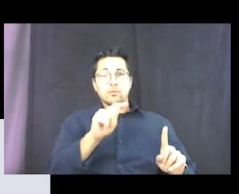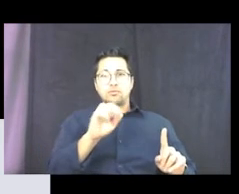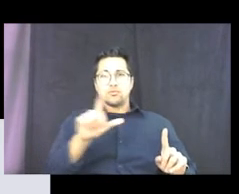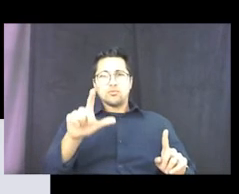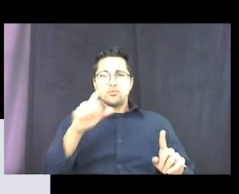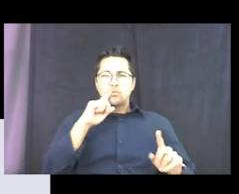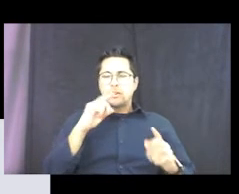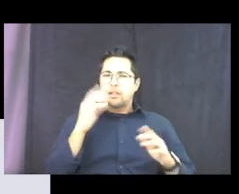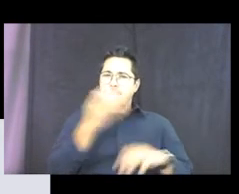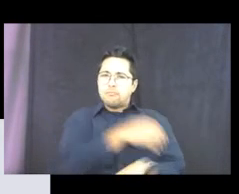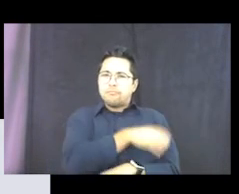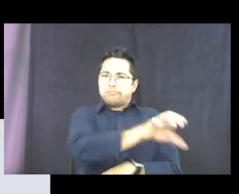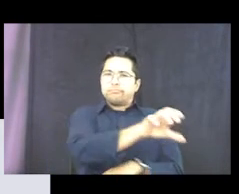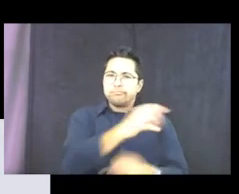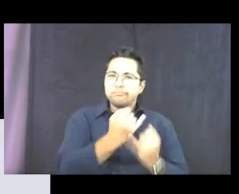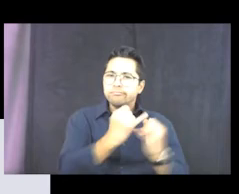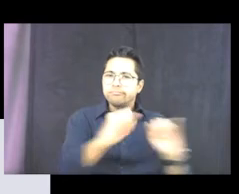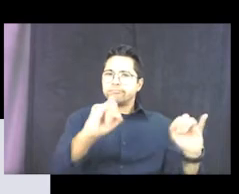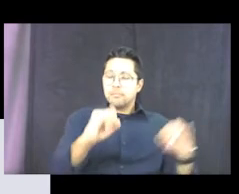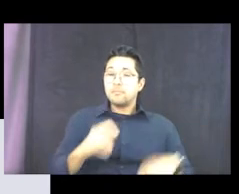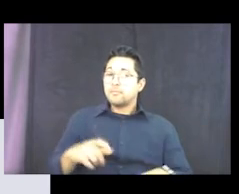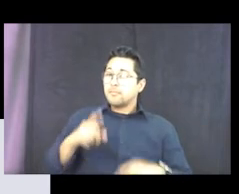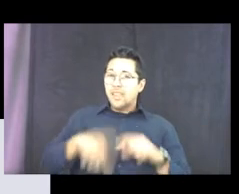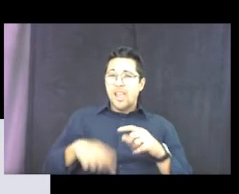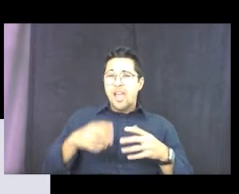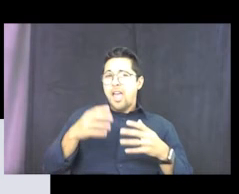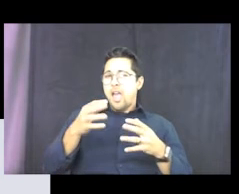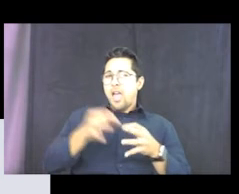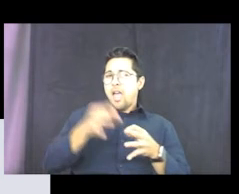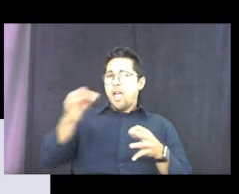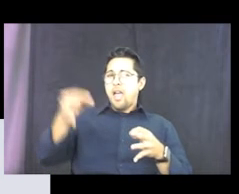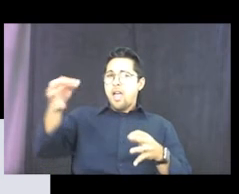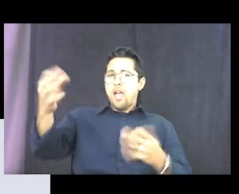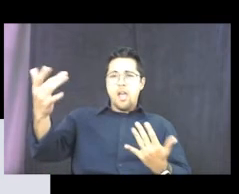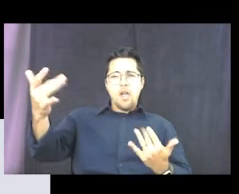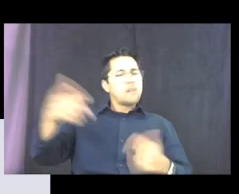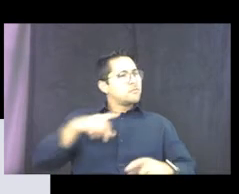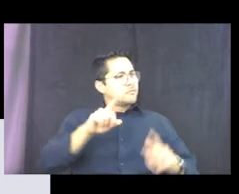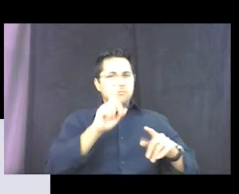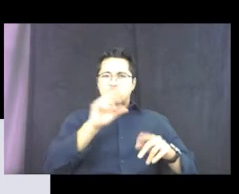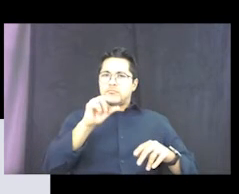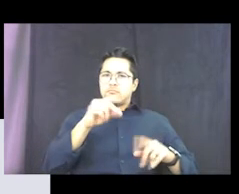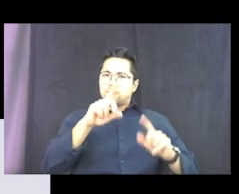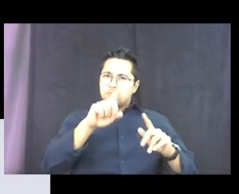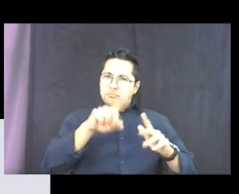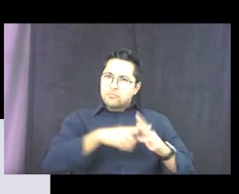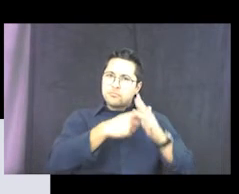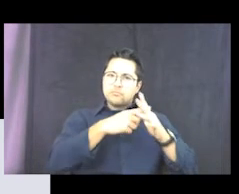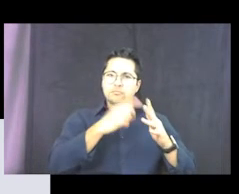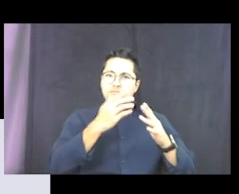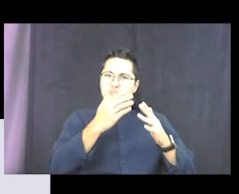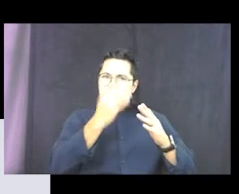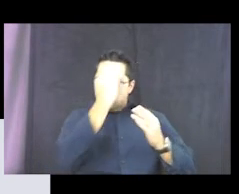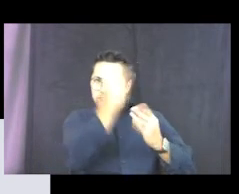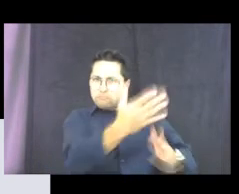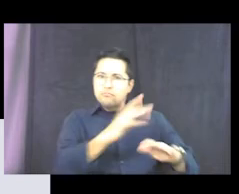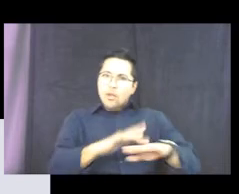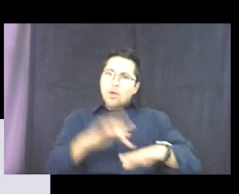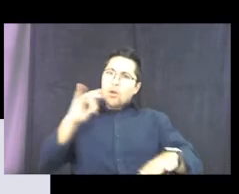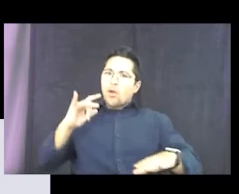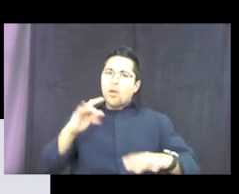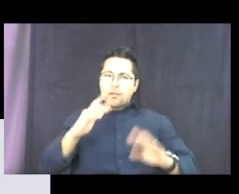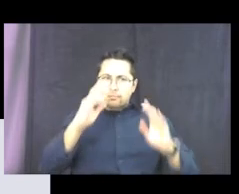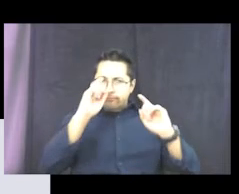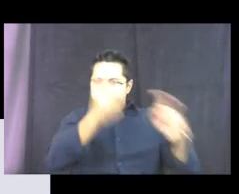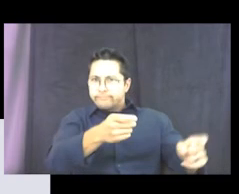and independence, but we can't wait. We have to begin introducing it very early on and give individuals the skill